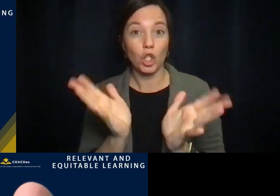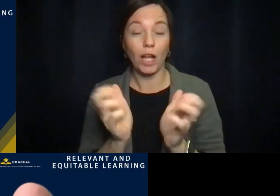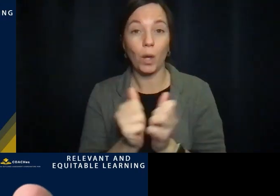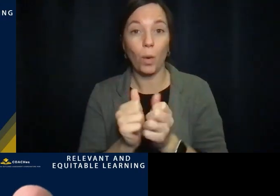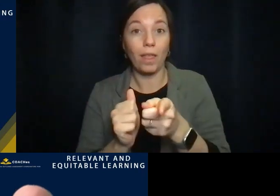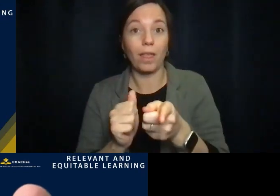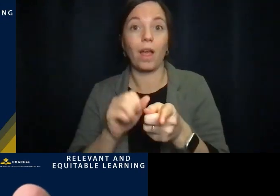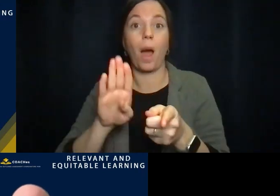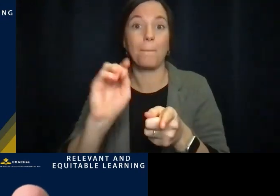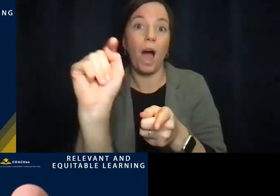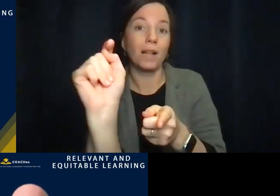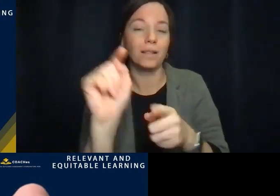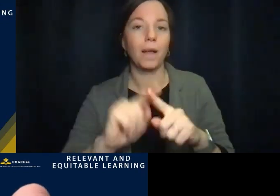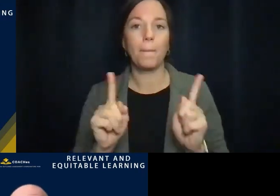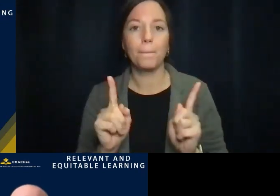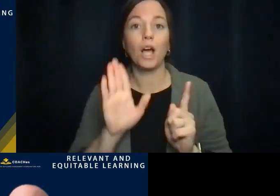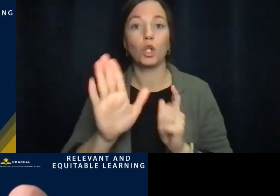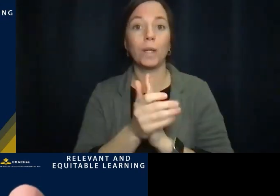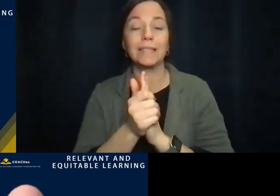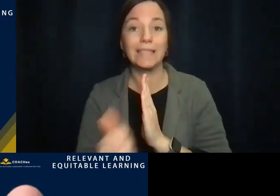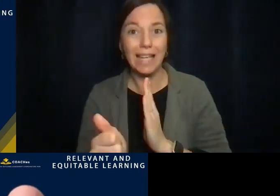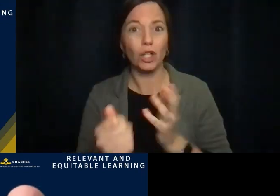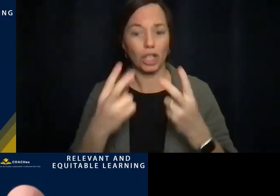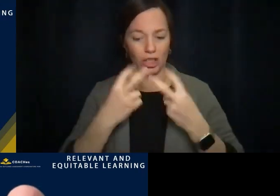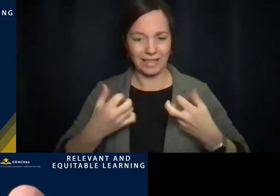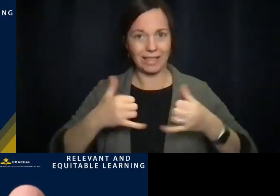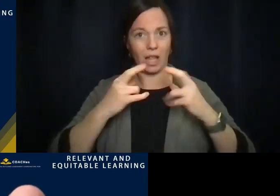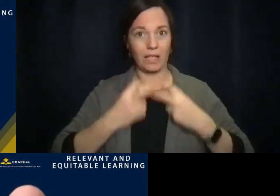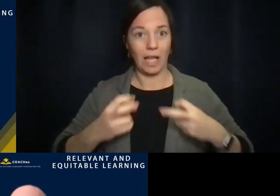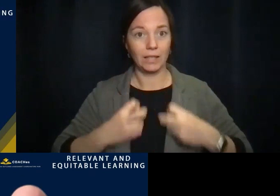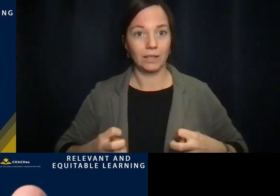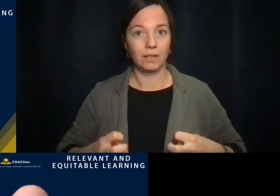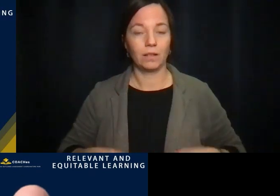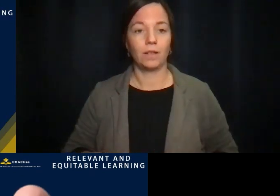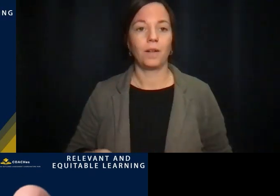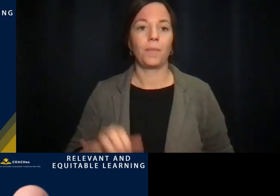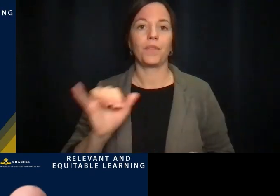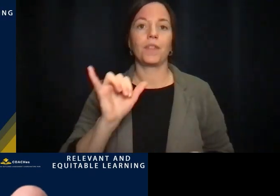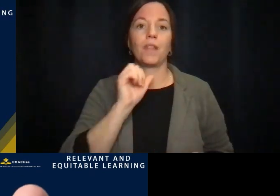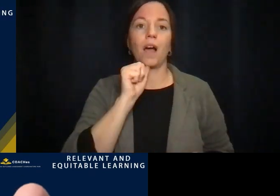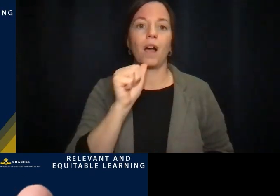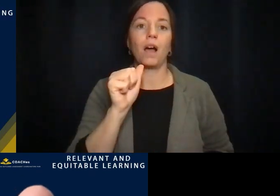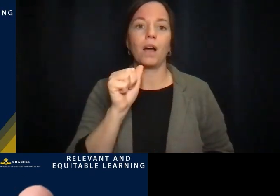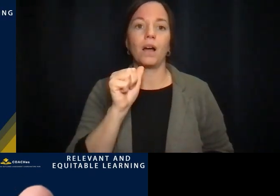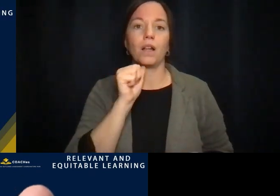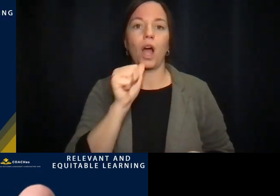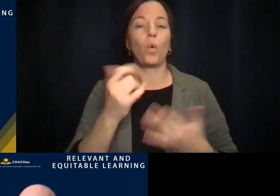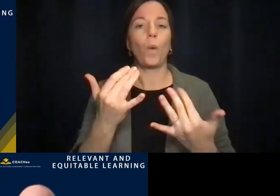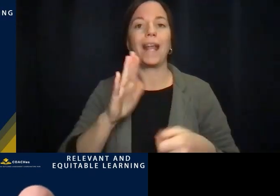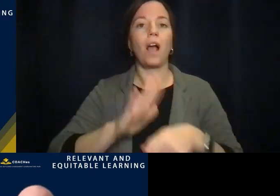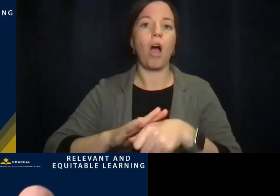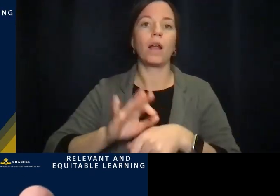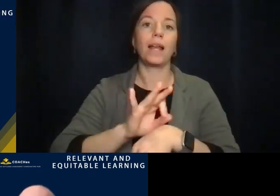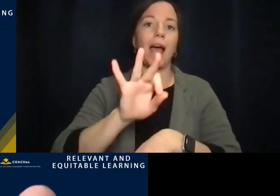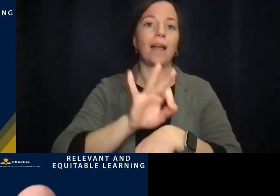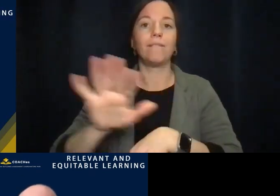skills based on that interaction that can occur, like I said, 24/7. We're not waiting on like a 9-to-5 schedule. And I think